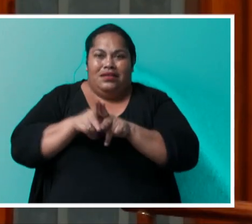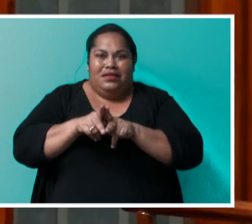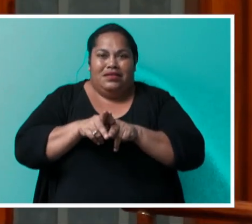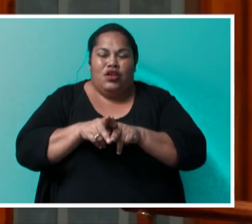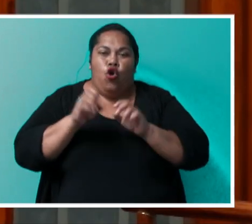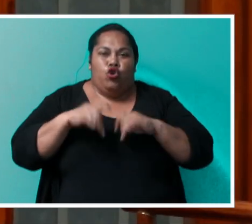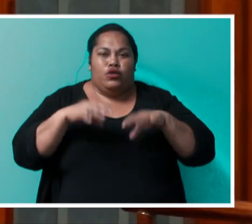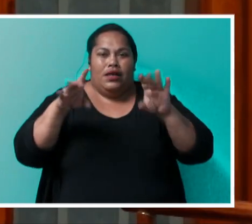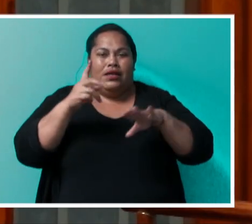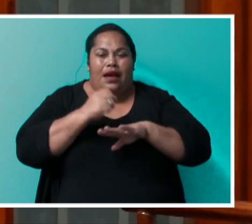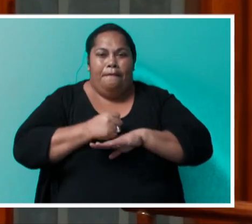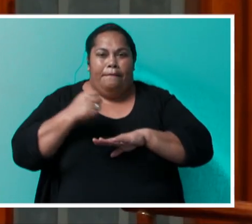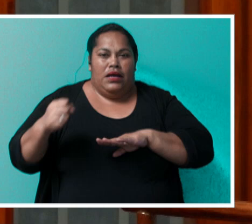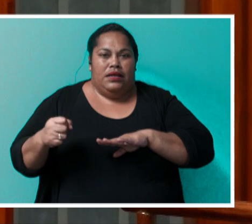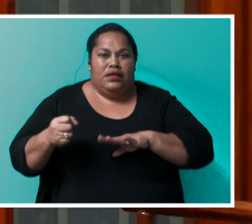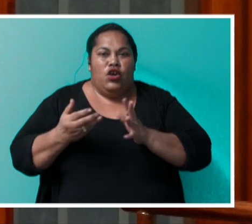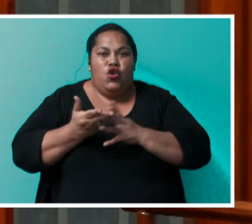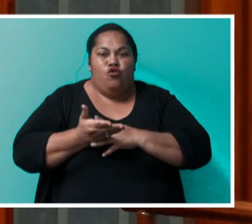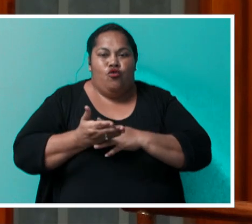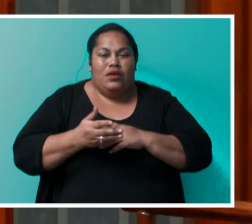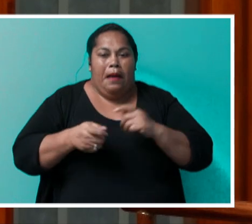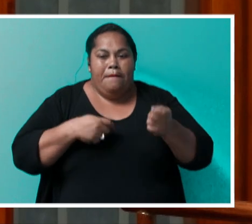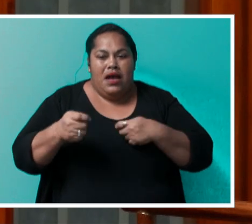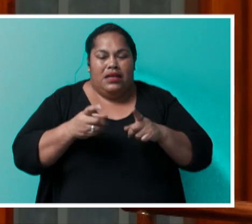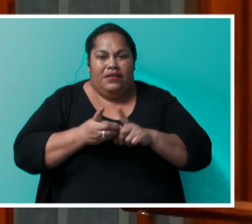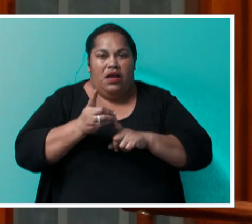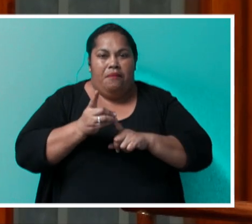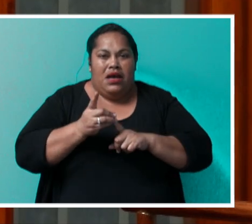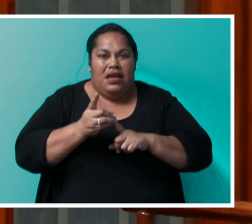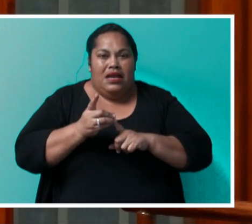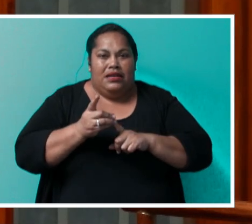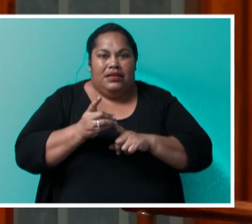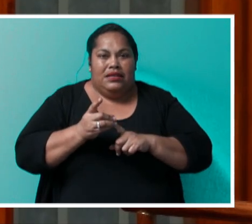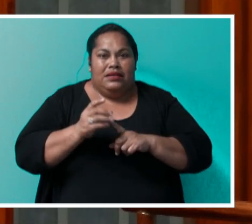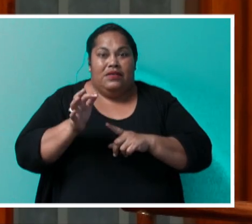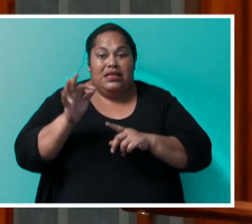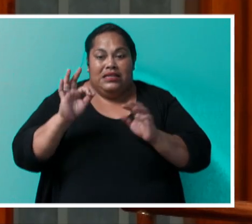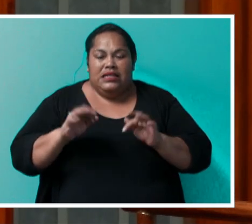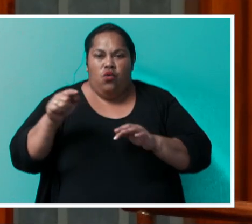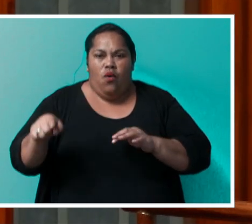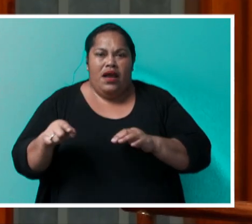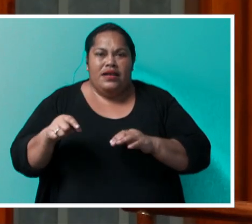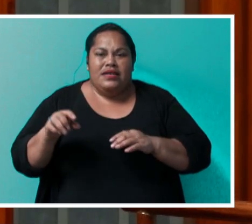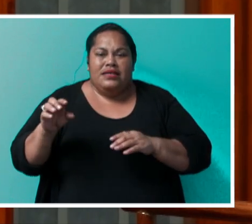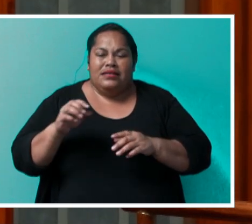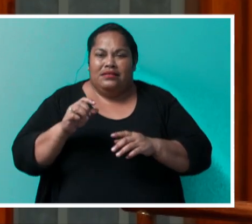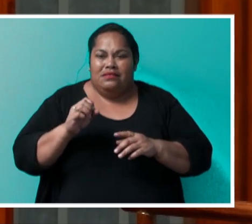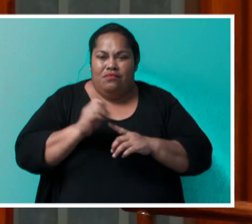Australian government, through the Market Development Facility, is a key co-funding and implementation